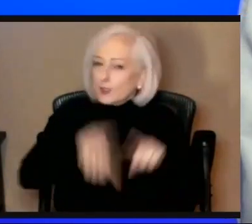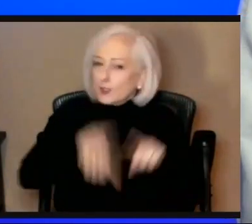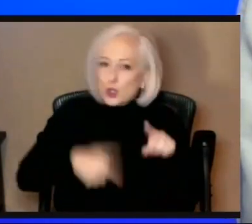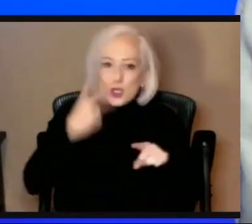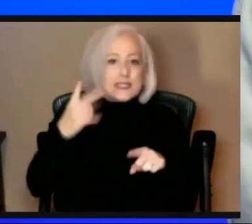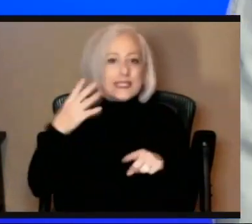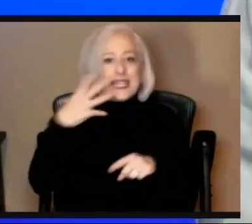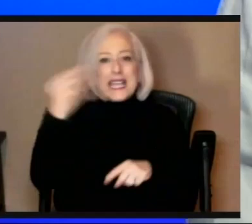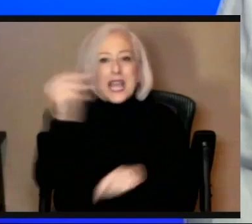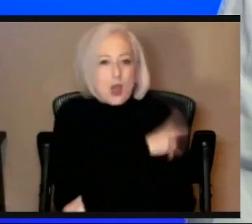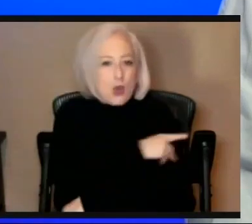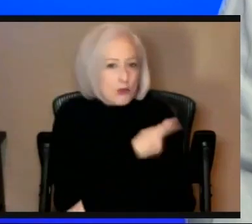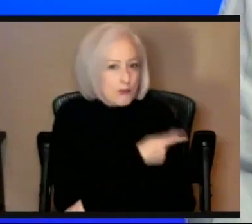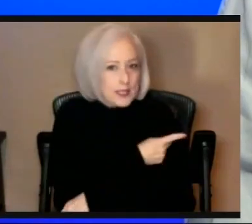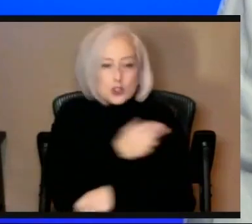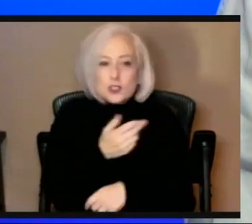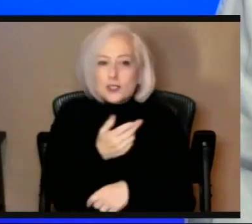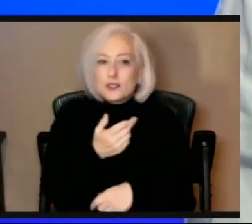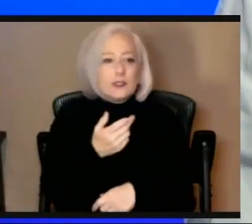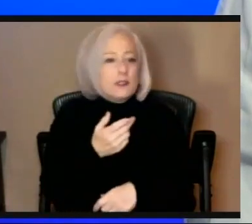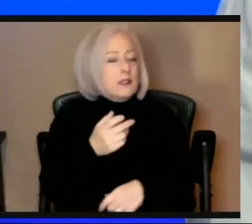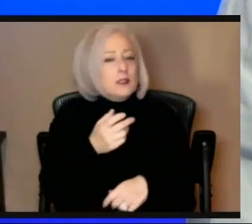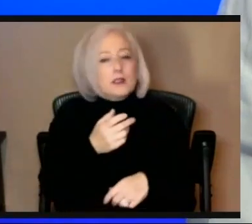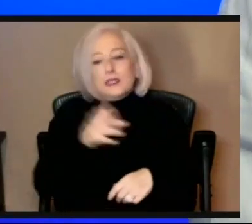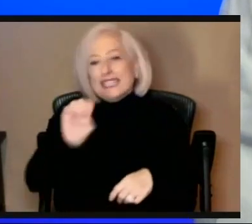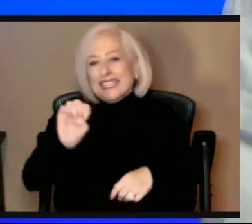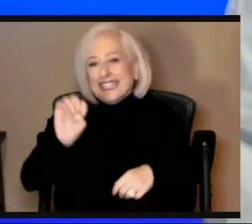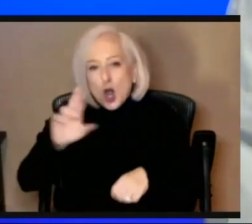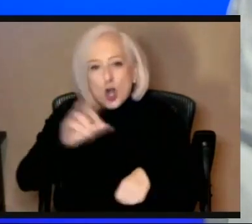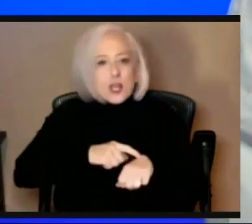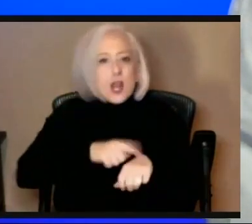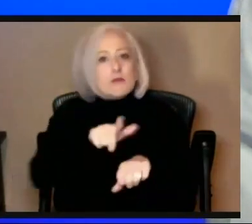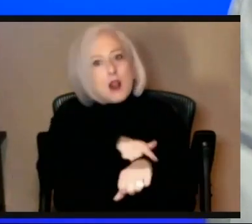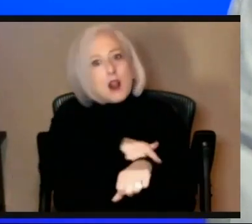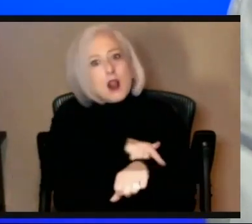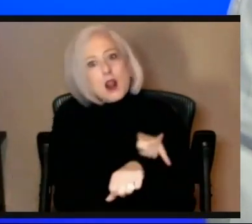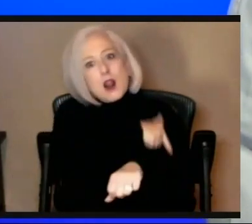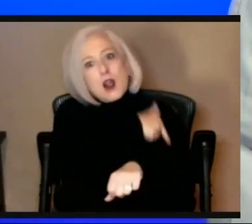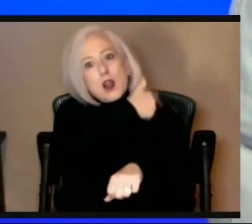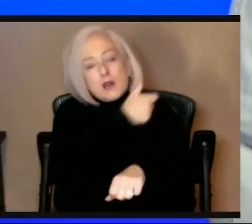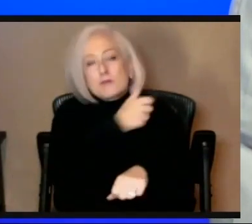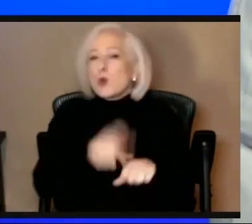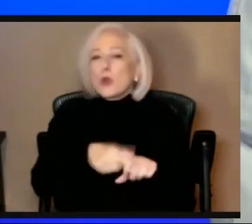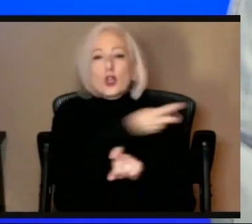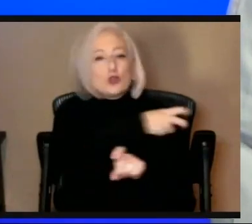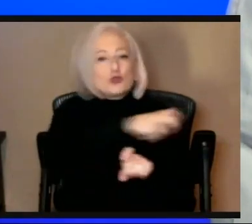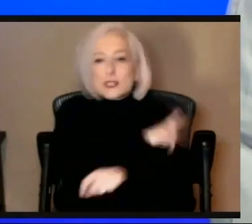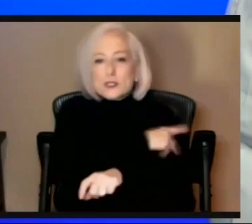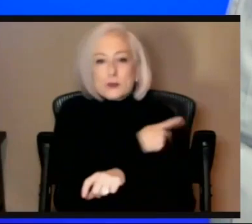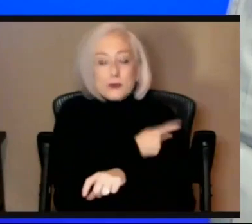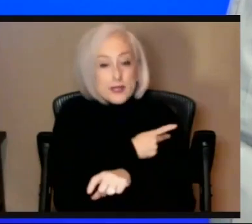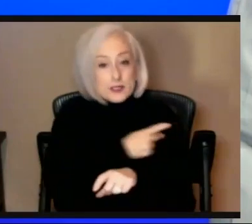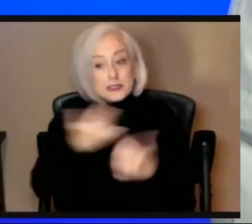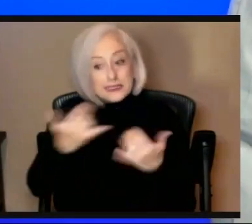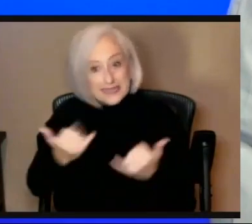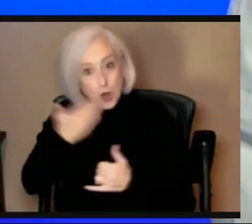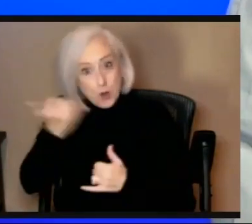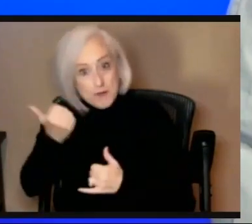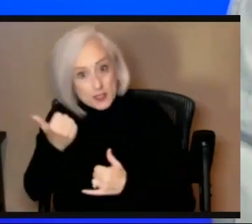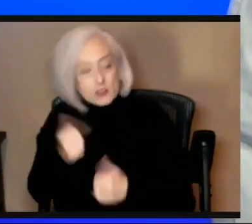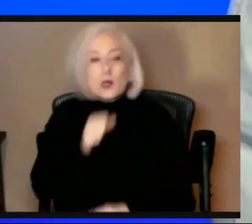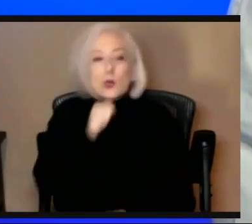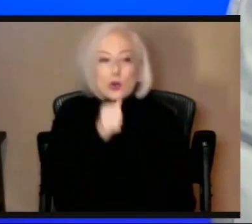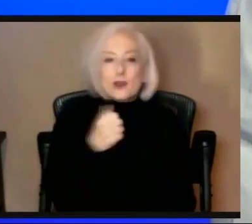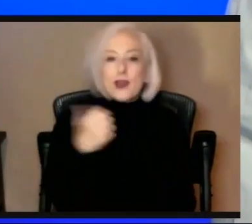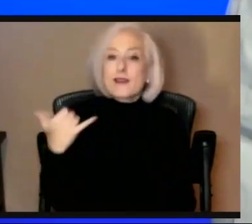times were really long, we couldn't transfer patients in from outside hospitals. Those things have all gotten better. We're not back to the yellow or green zone. We're on our way, and we're going to